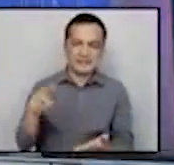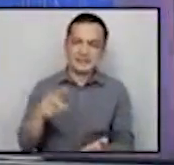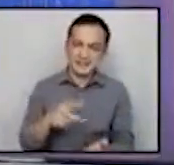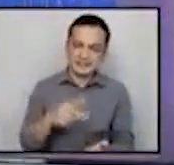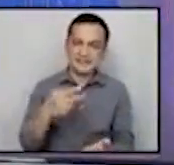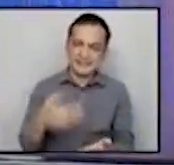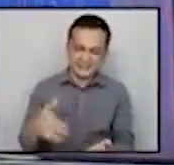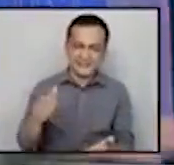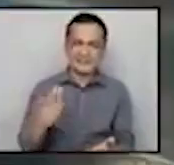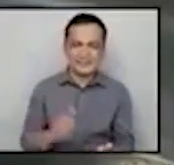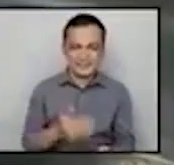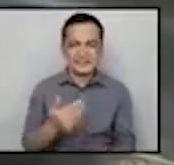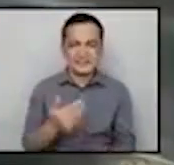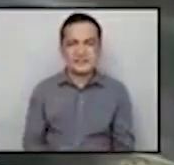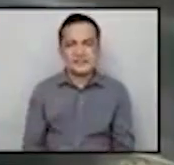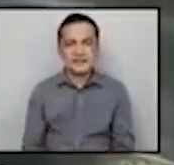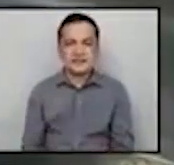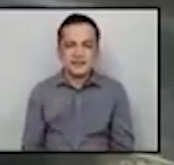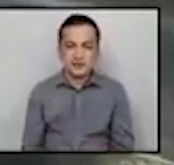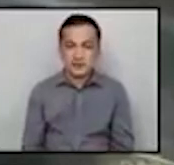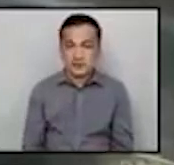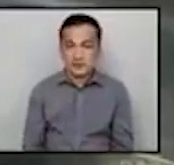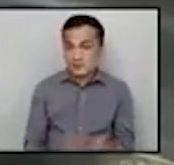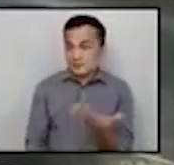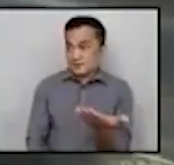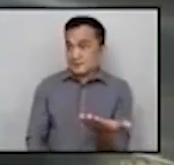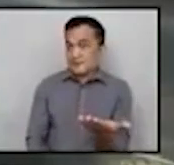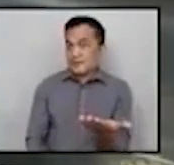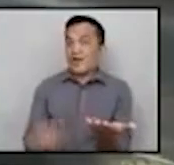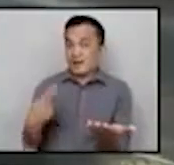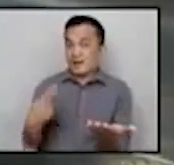dance. And when you get the